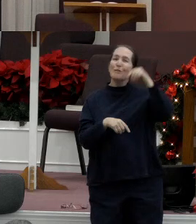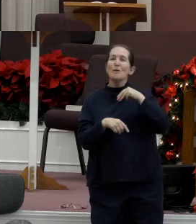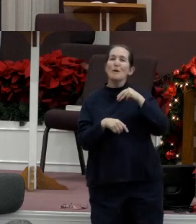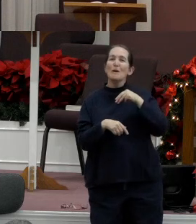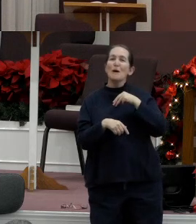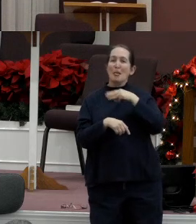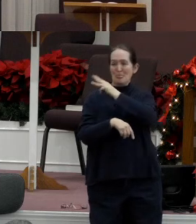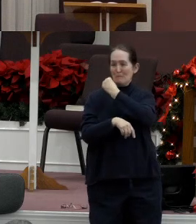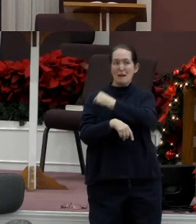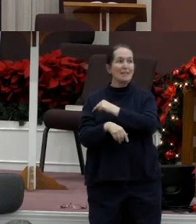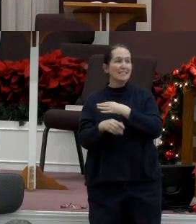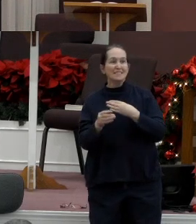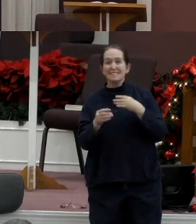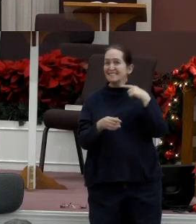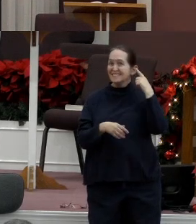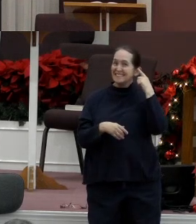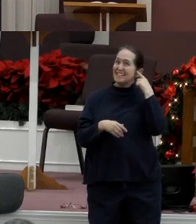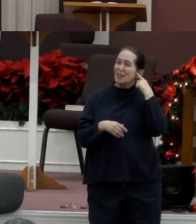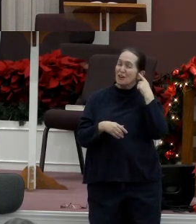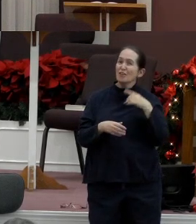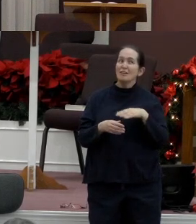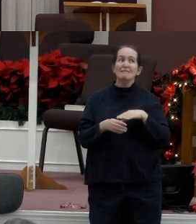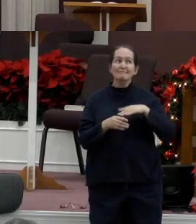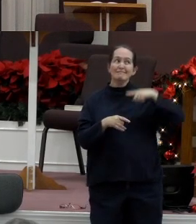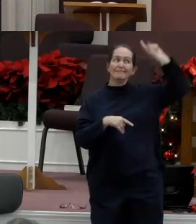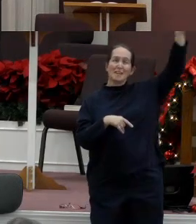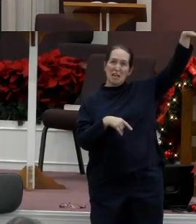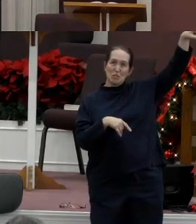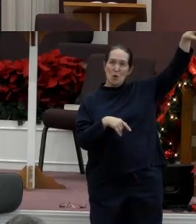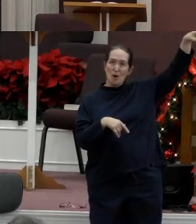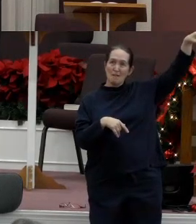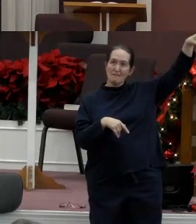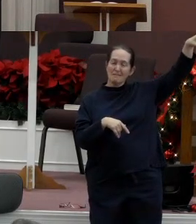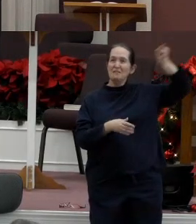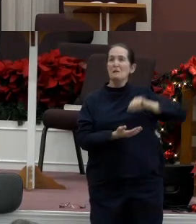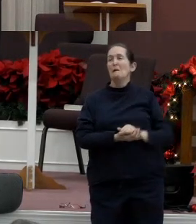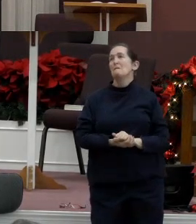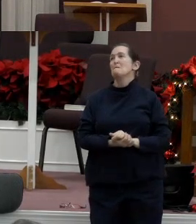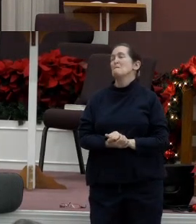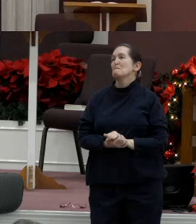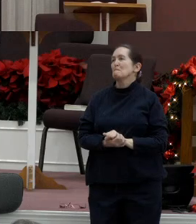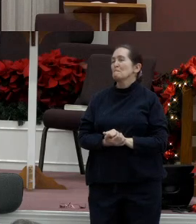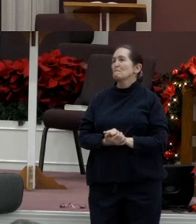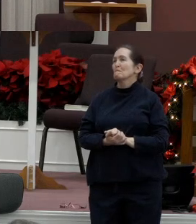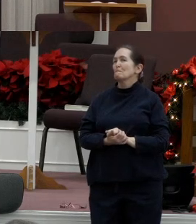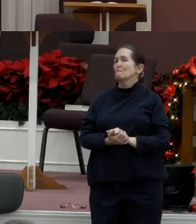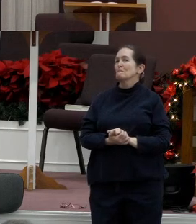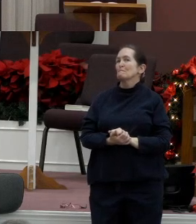next door.